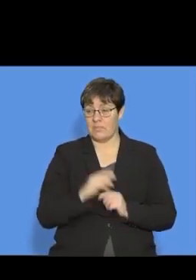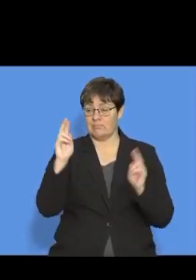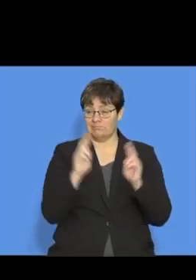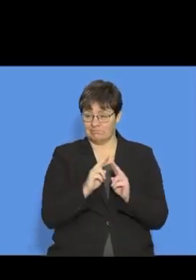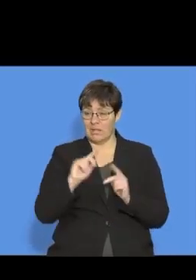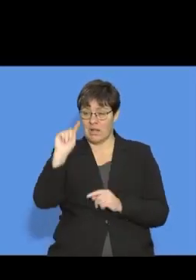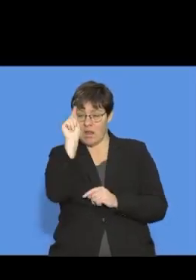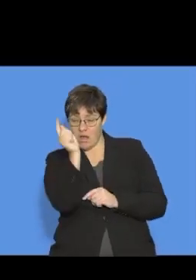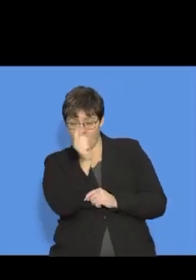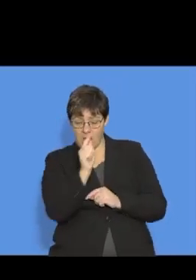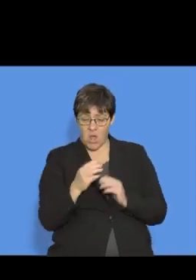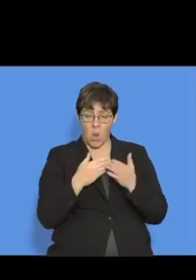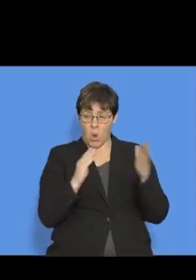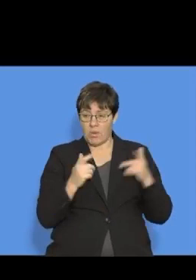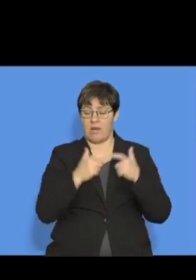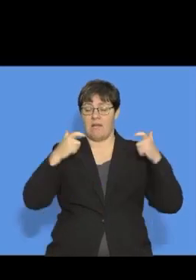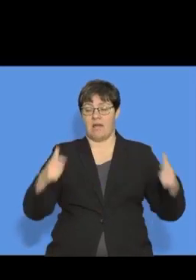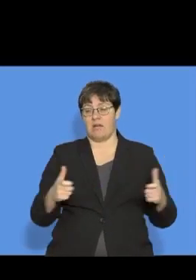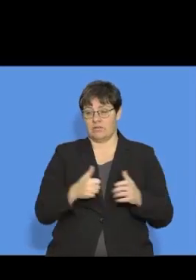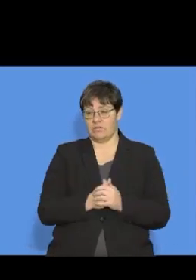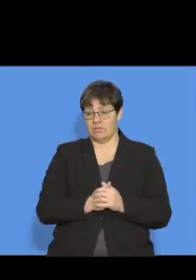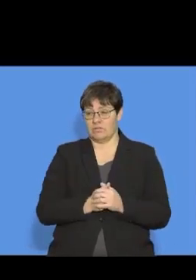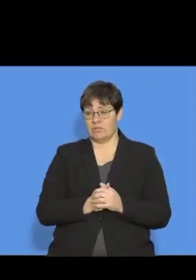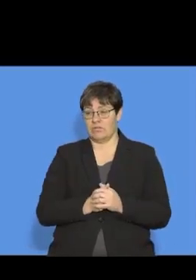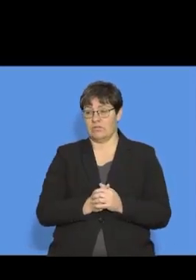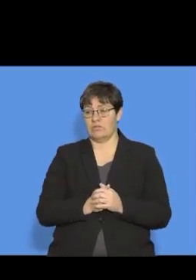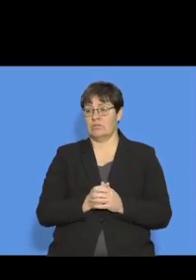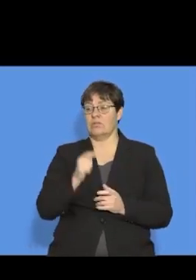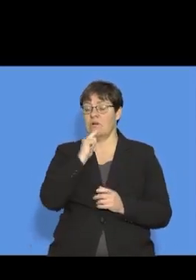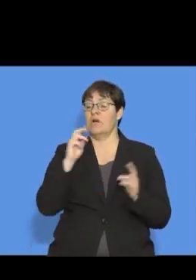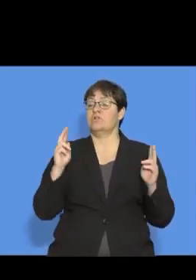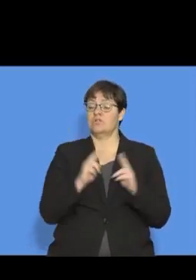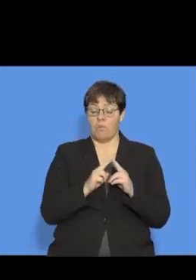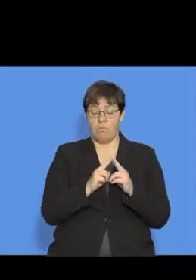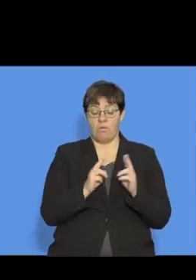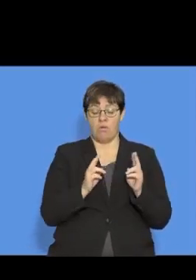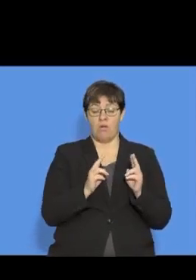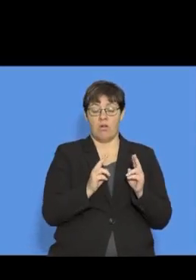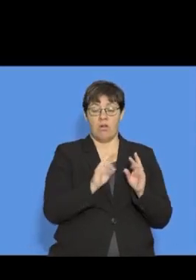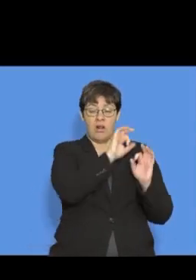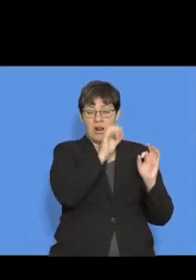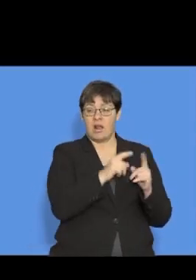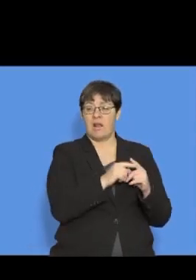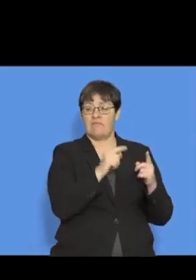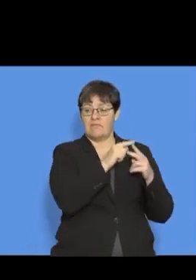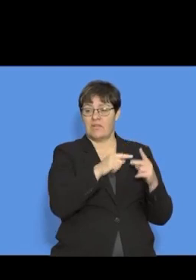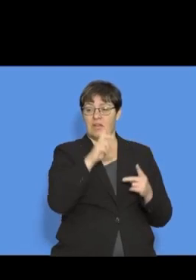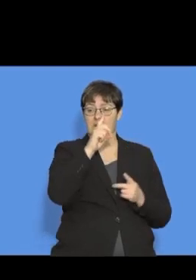and opens up into the large intestine. The small intestine consists of 3 parts: the